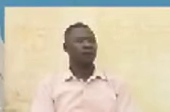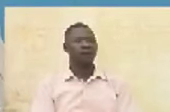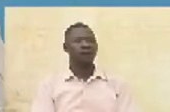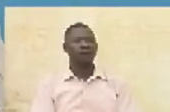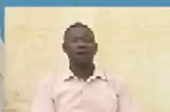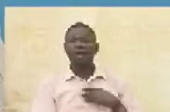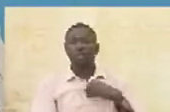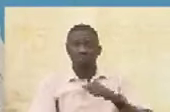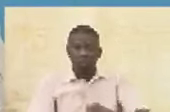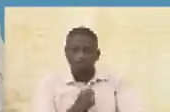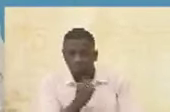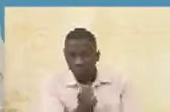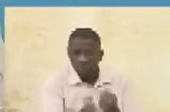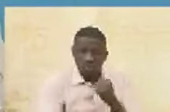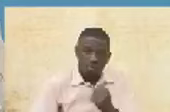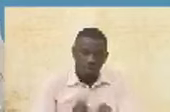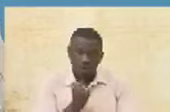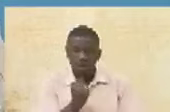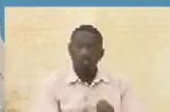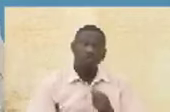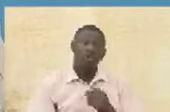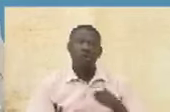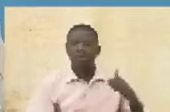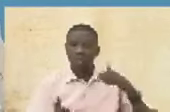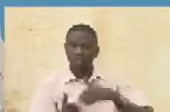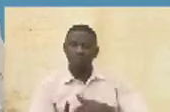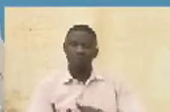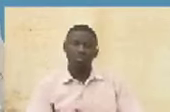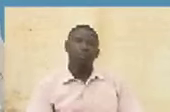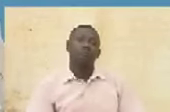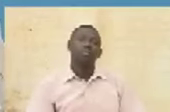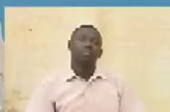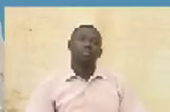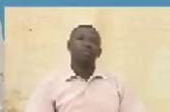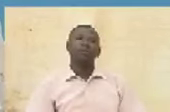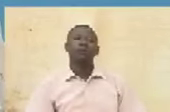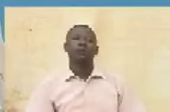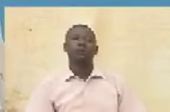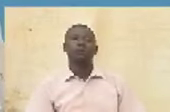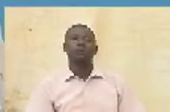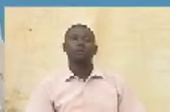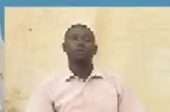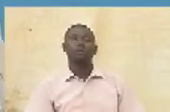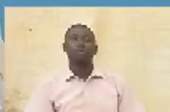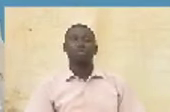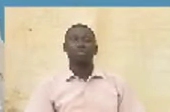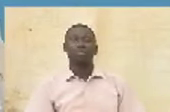I had to crawl on my knees until I climbed on top of the veranda.